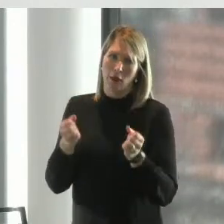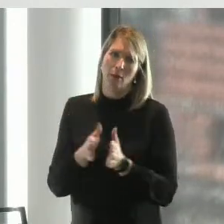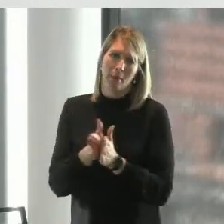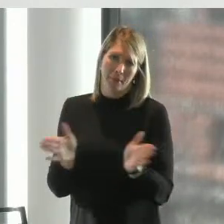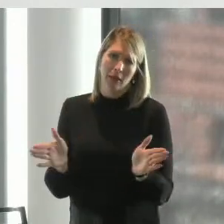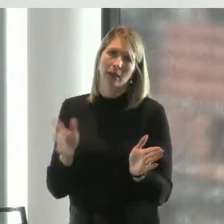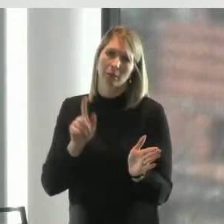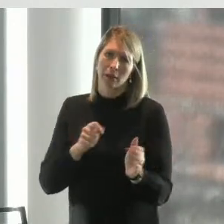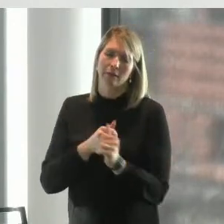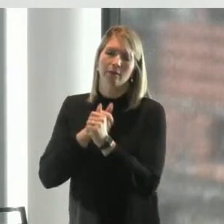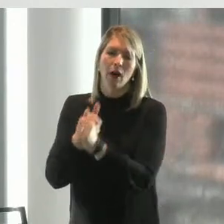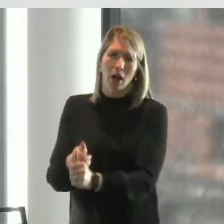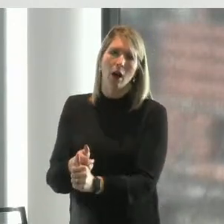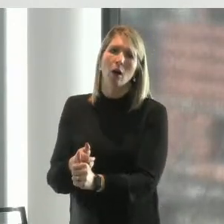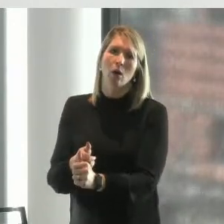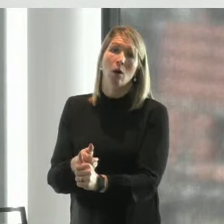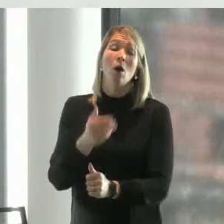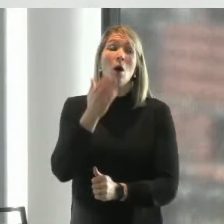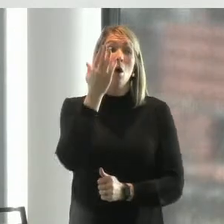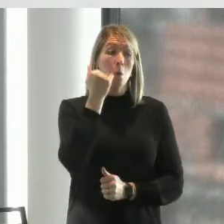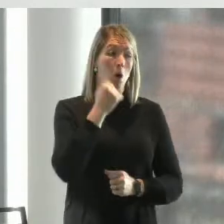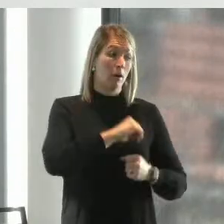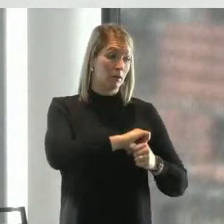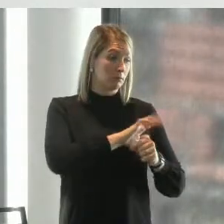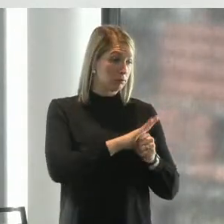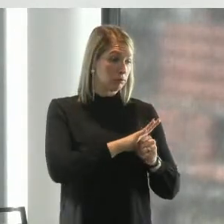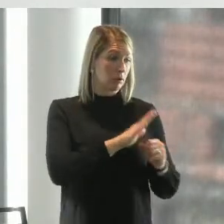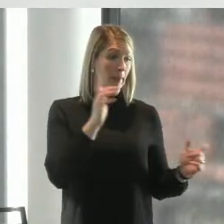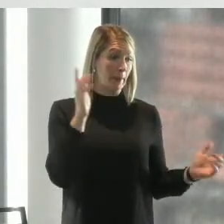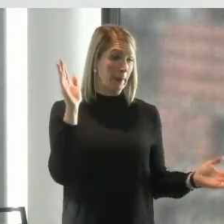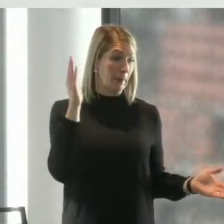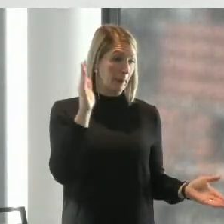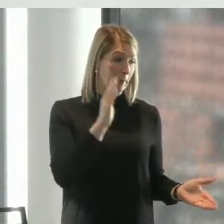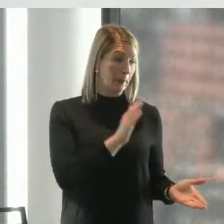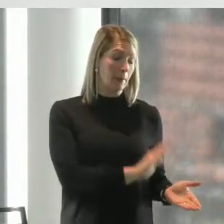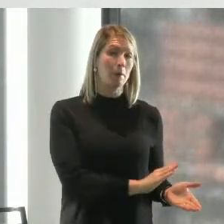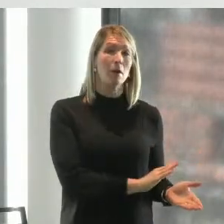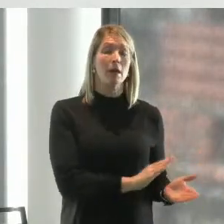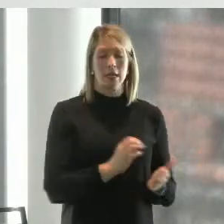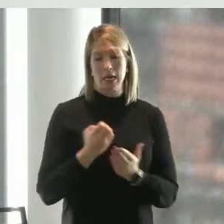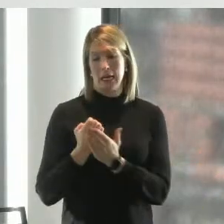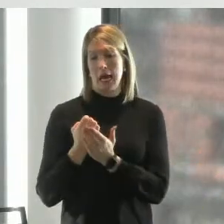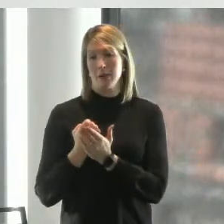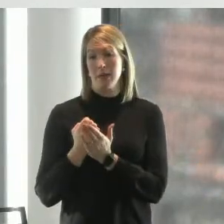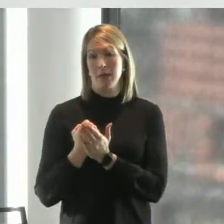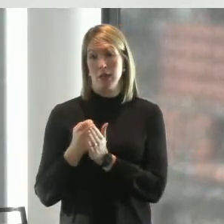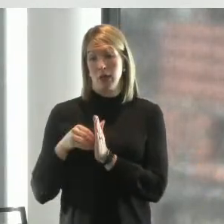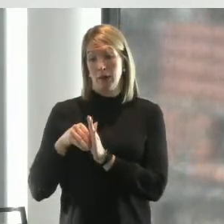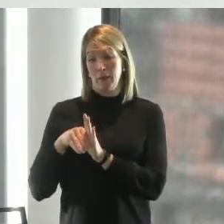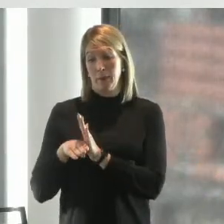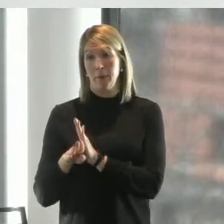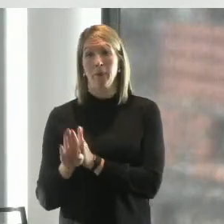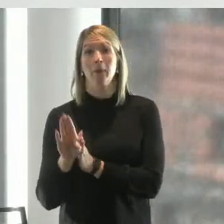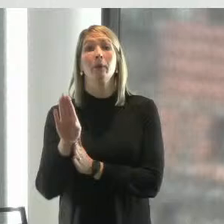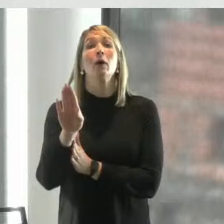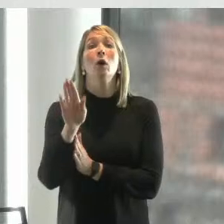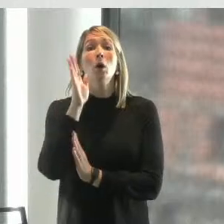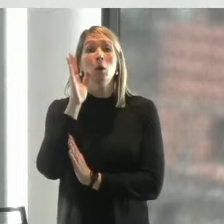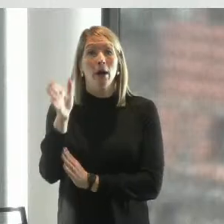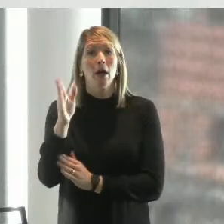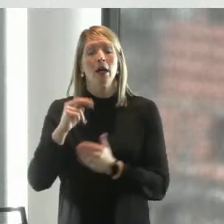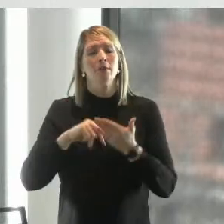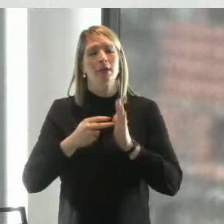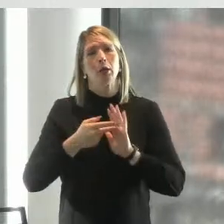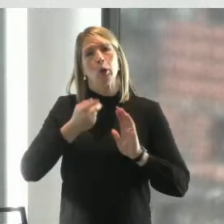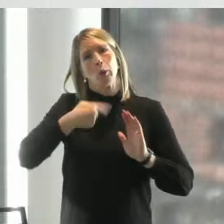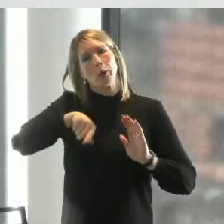province as we emerge from this pandemic and global economic crisis. Personally, I believe there are significant reasons for optimism in